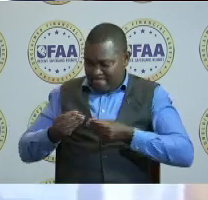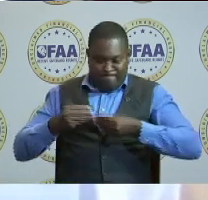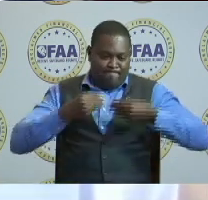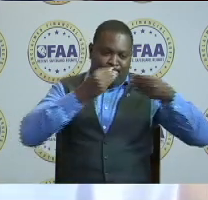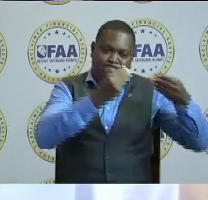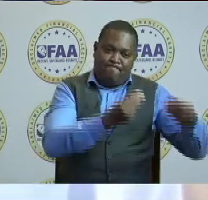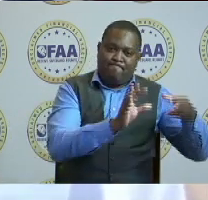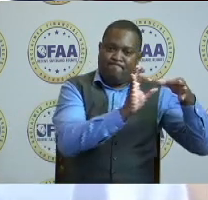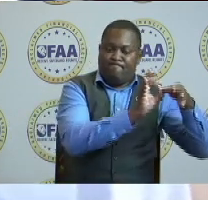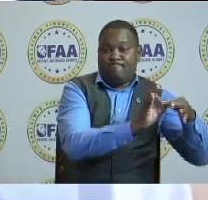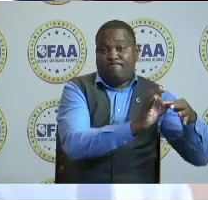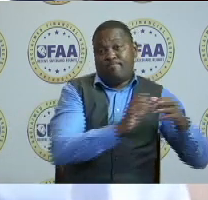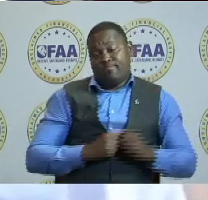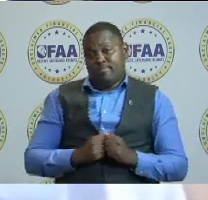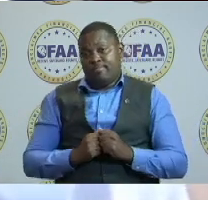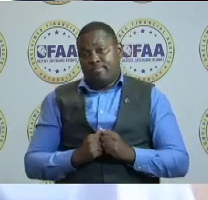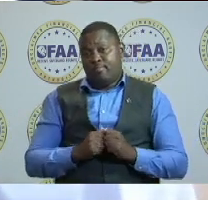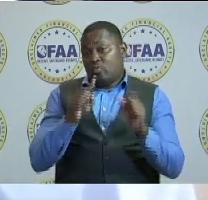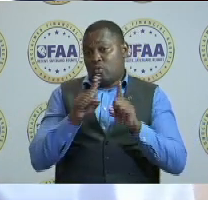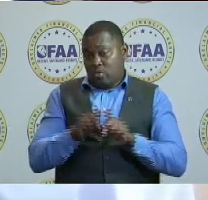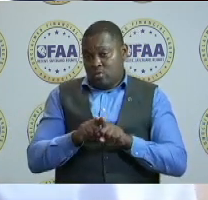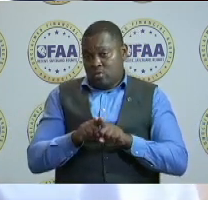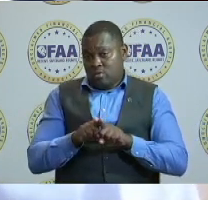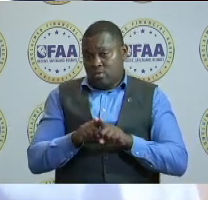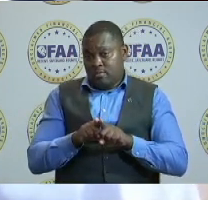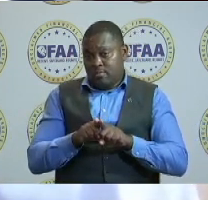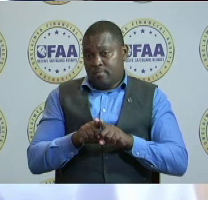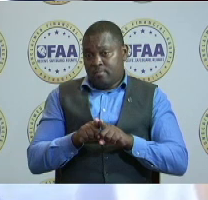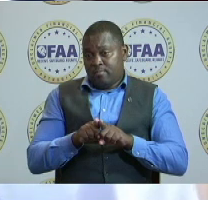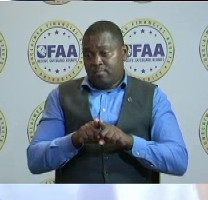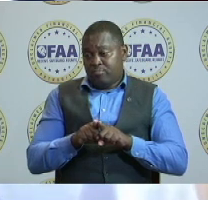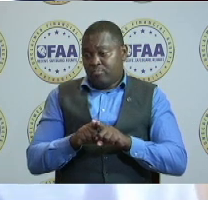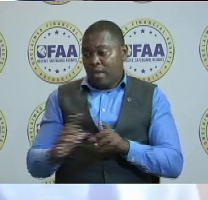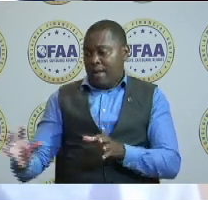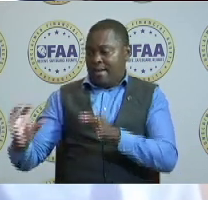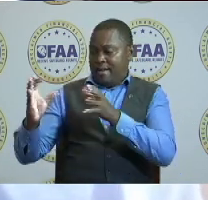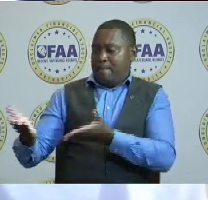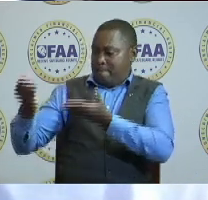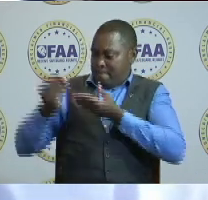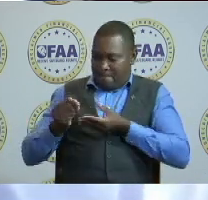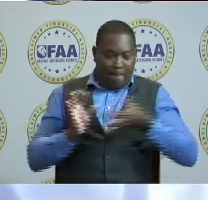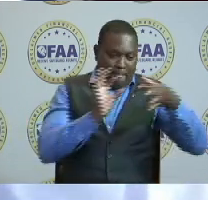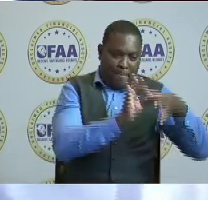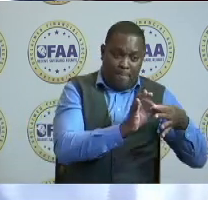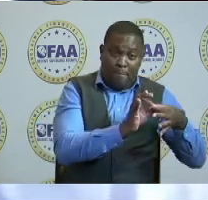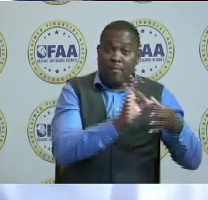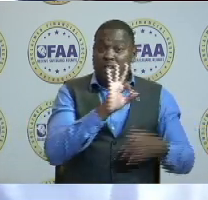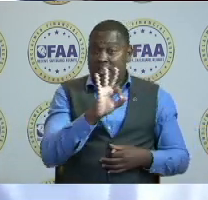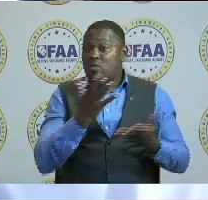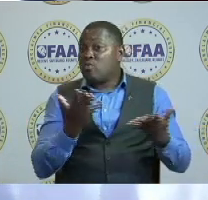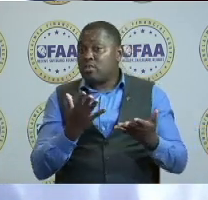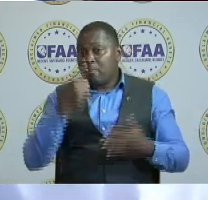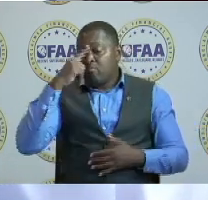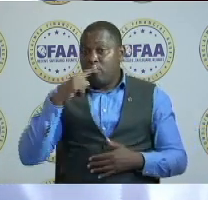claims. And also on the reunite pillar, number three, the policy provides